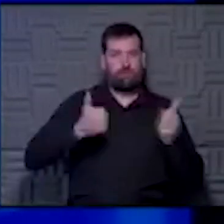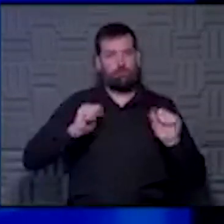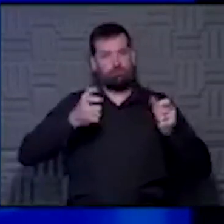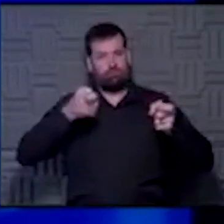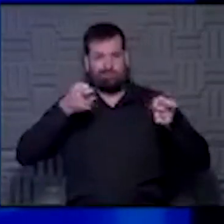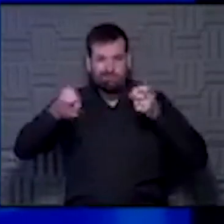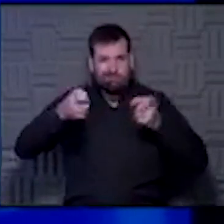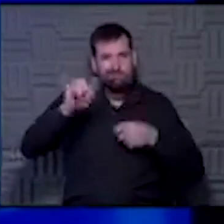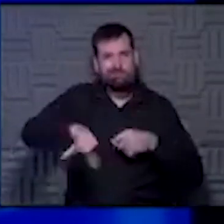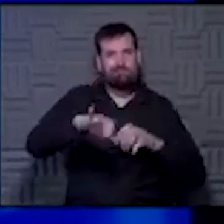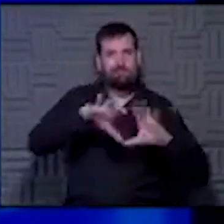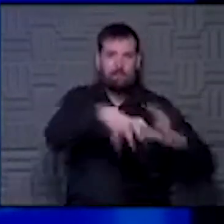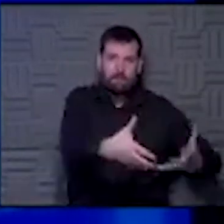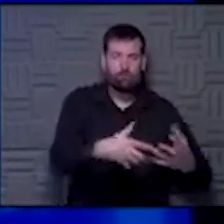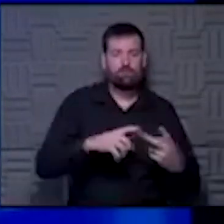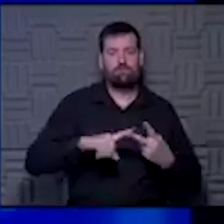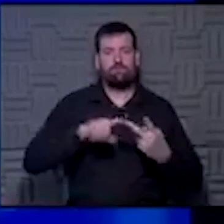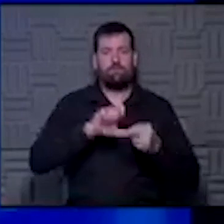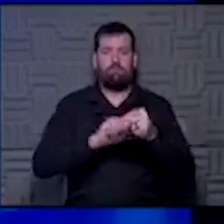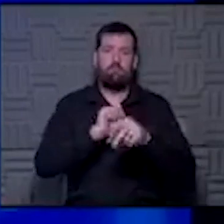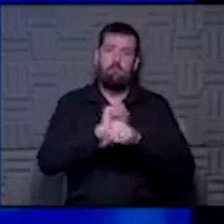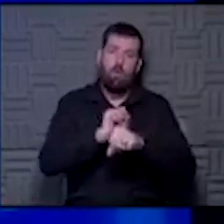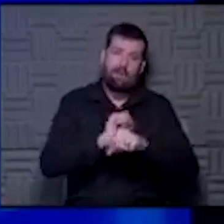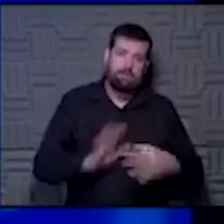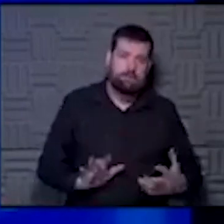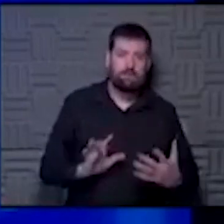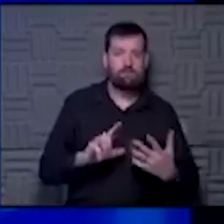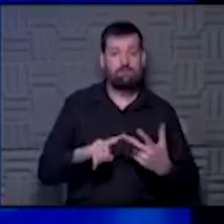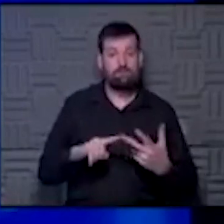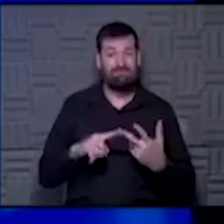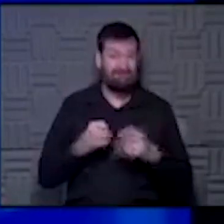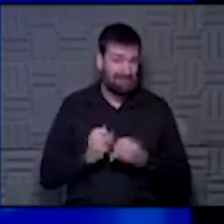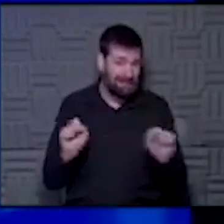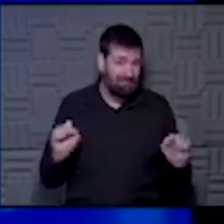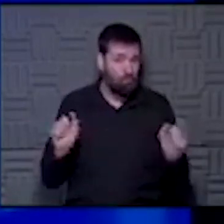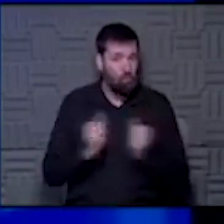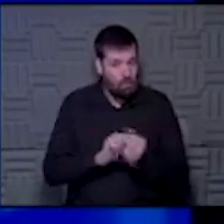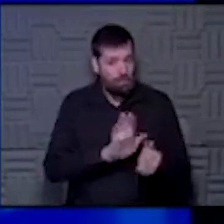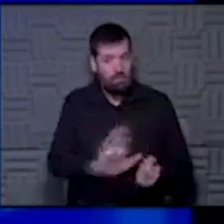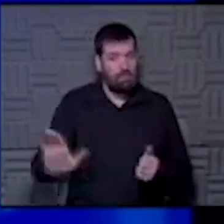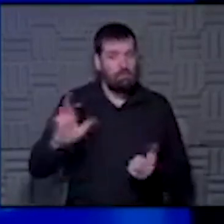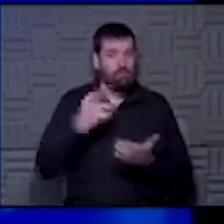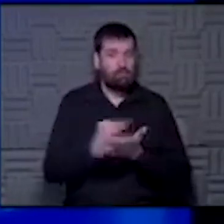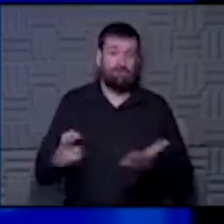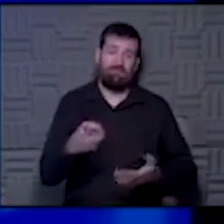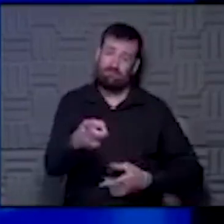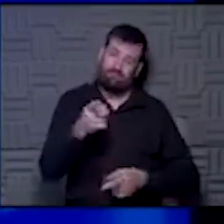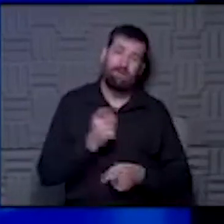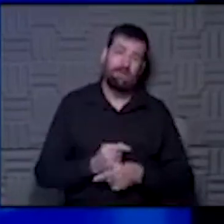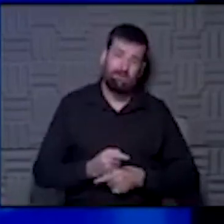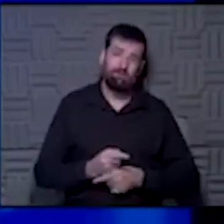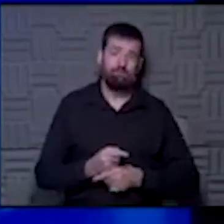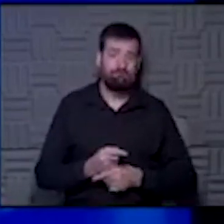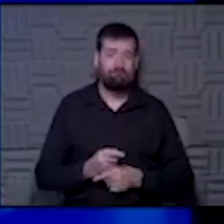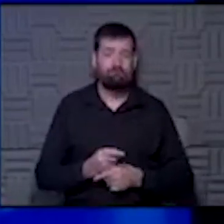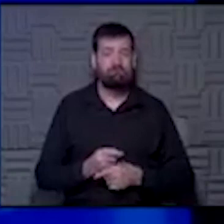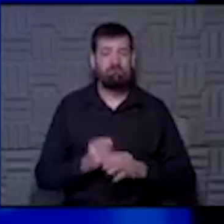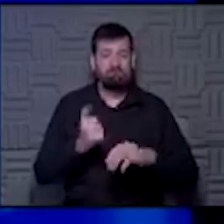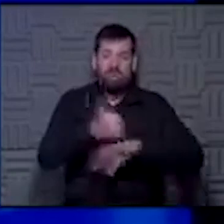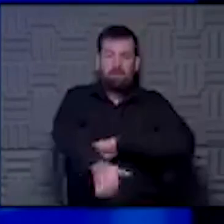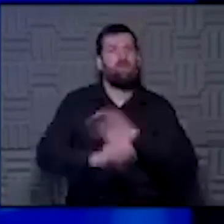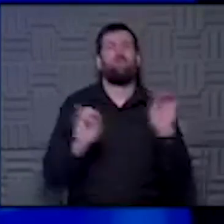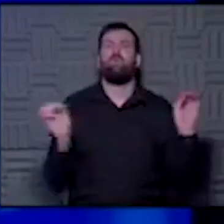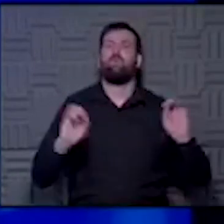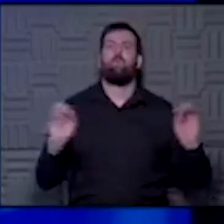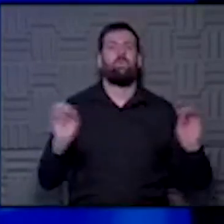population and employees and to do that safely with the resources they have. And I think you're right. There's no blame being